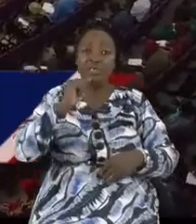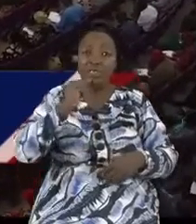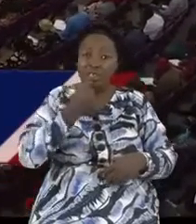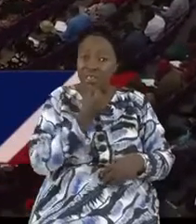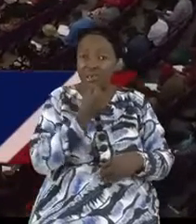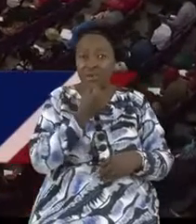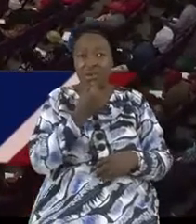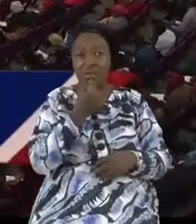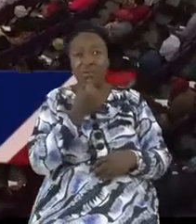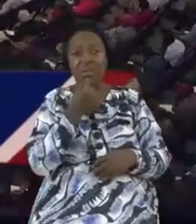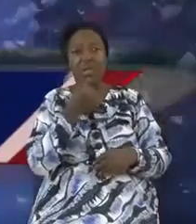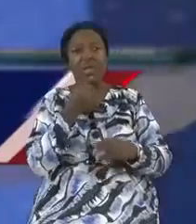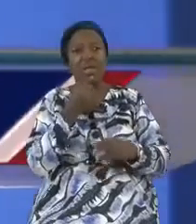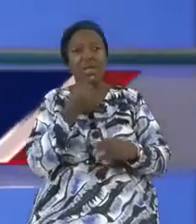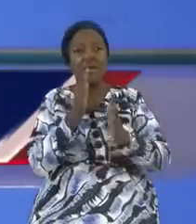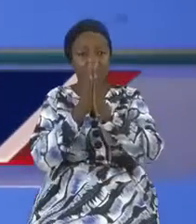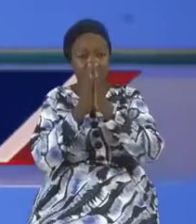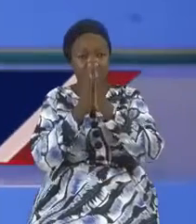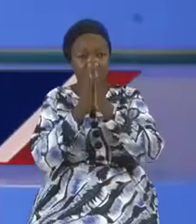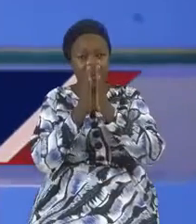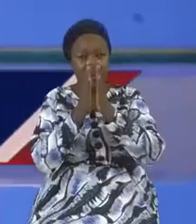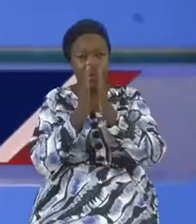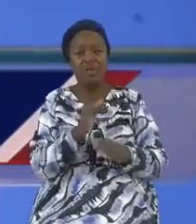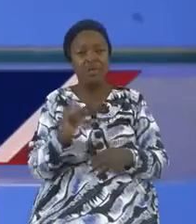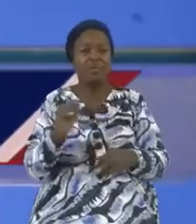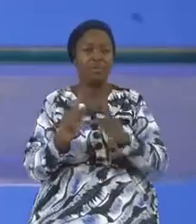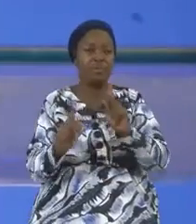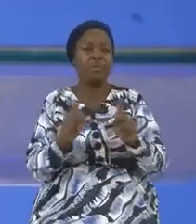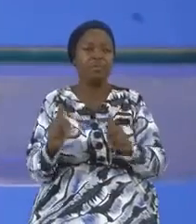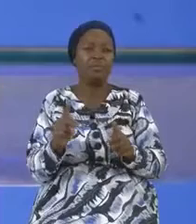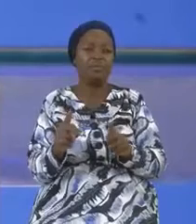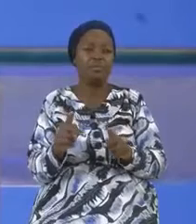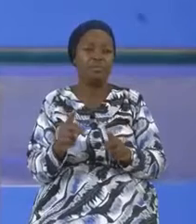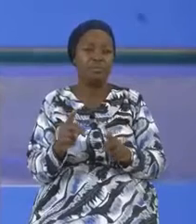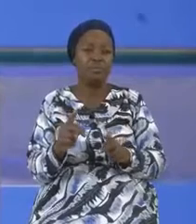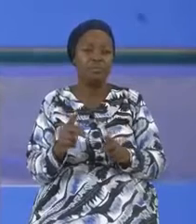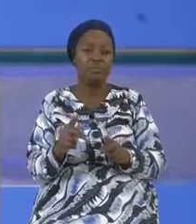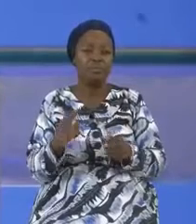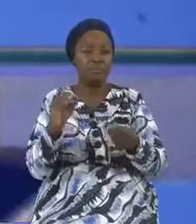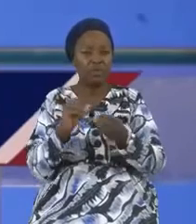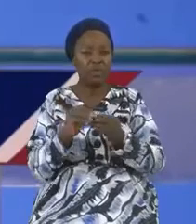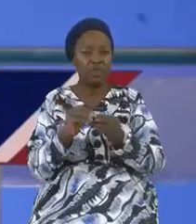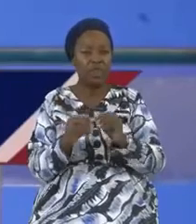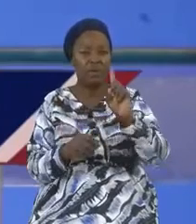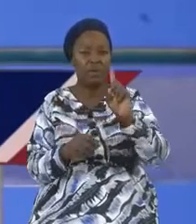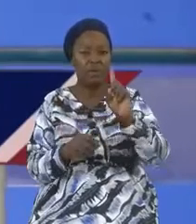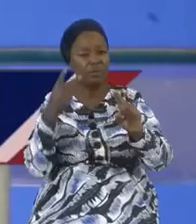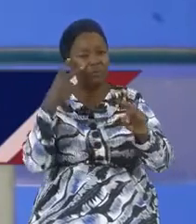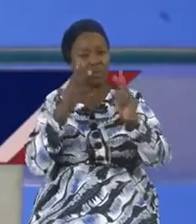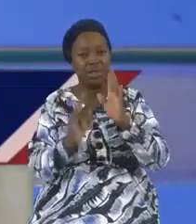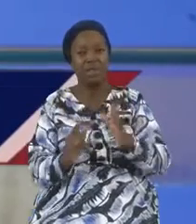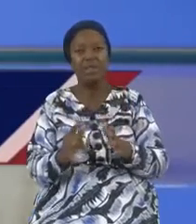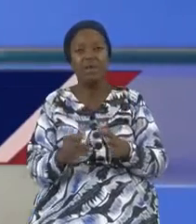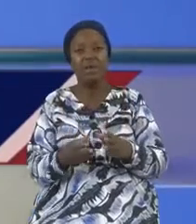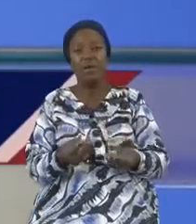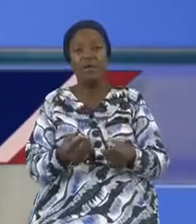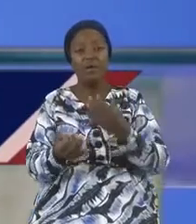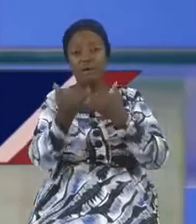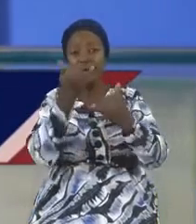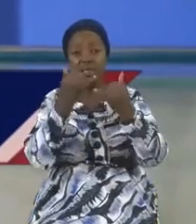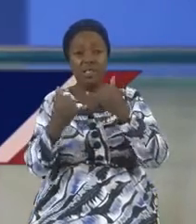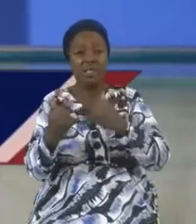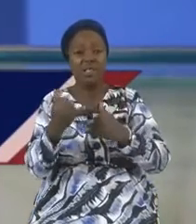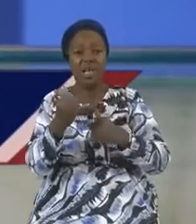supplicant. Let's look at number one. Number one, princely offenses and reasons for